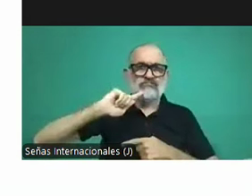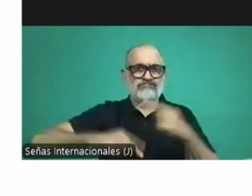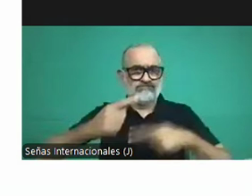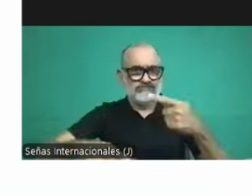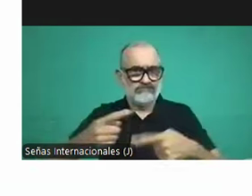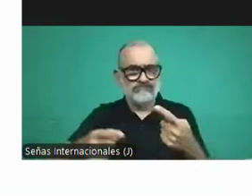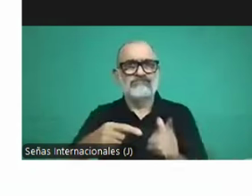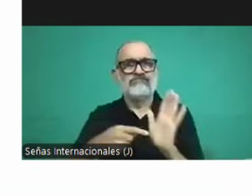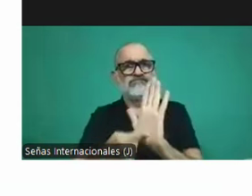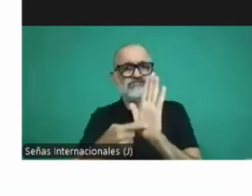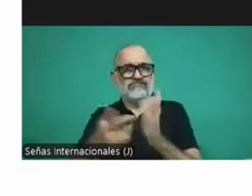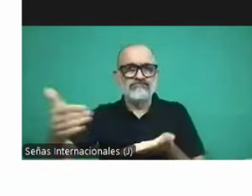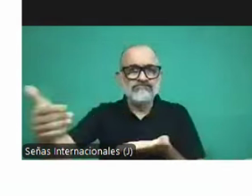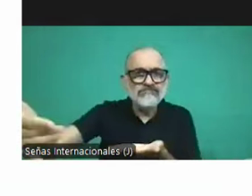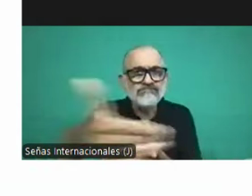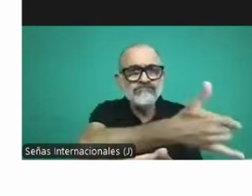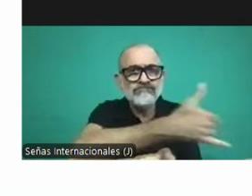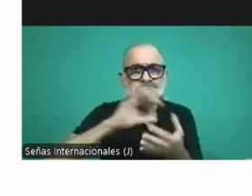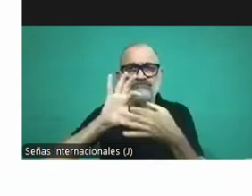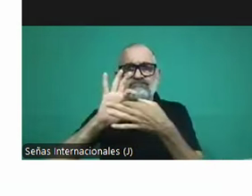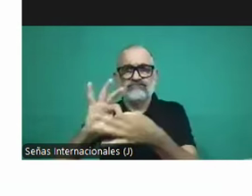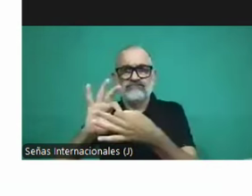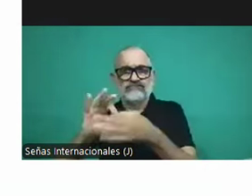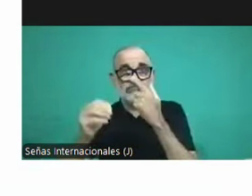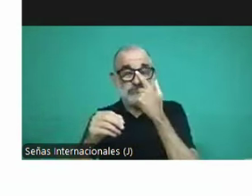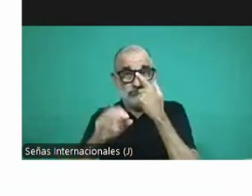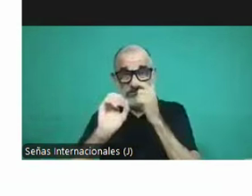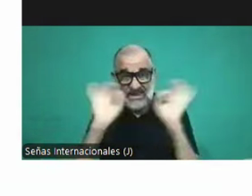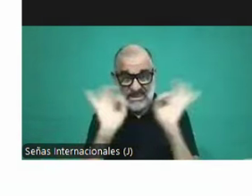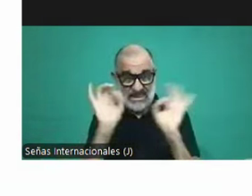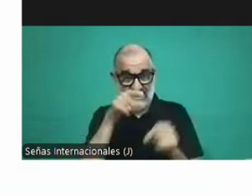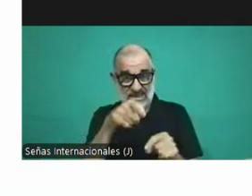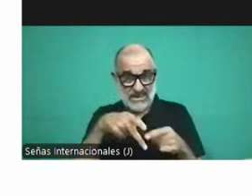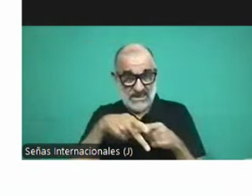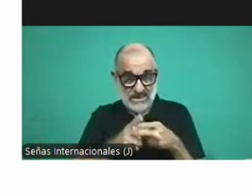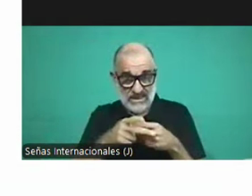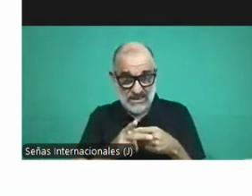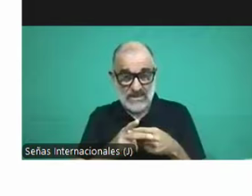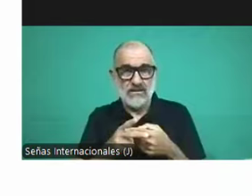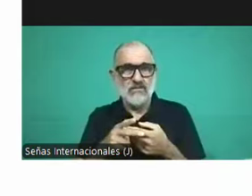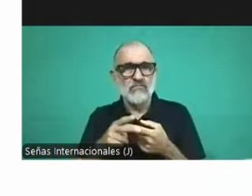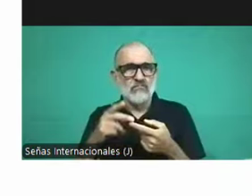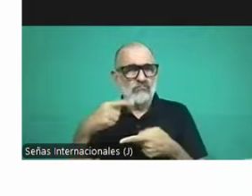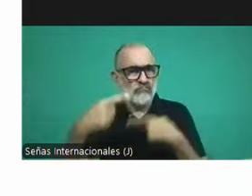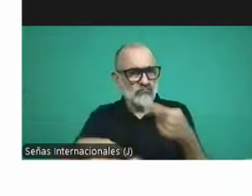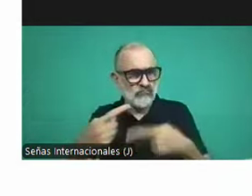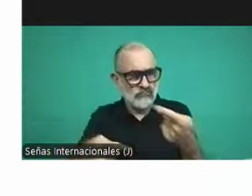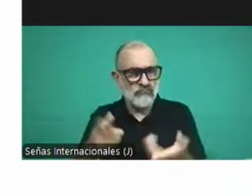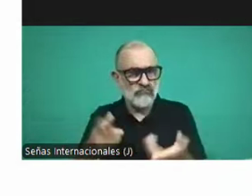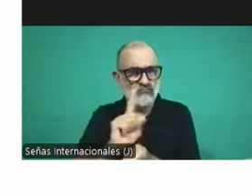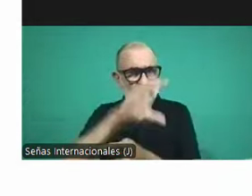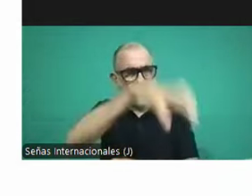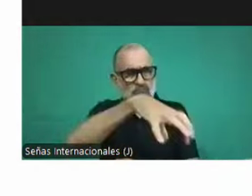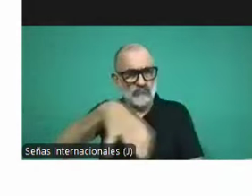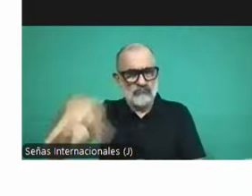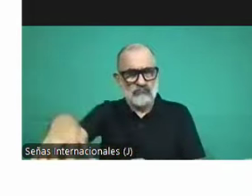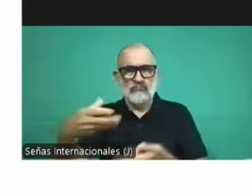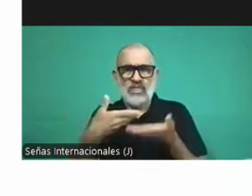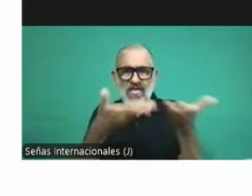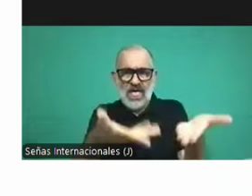mechanism of collective coverage without this mechanism, of course, in a collective manner, these suppliers, in reference for them